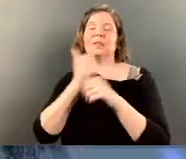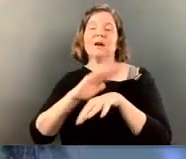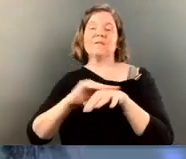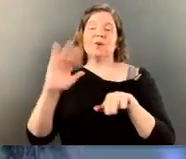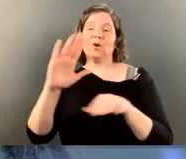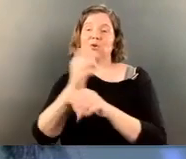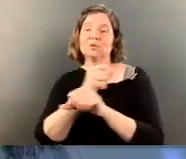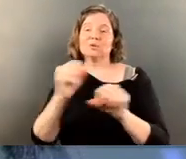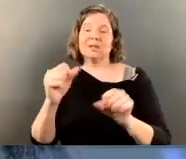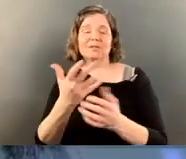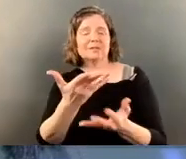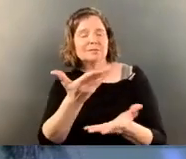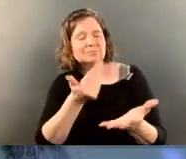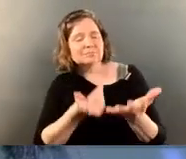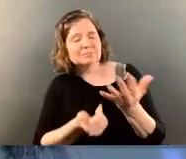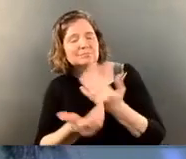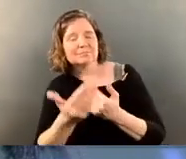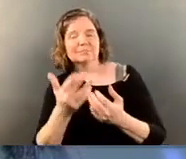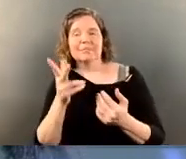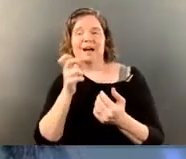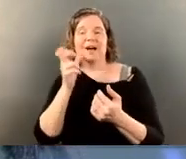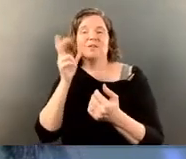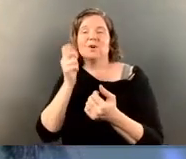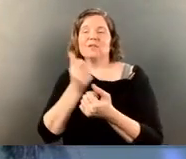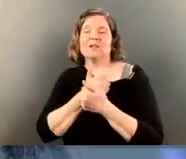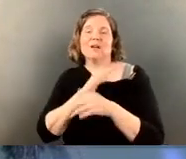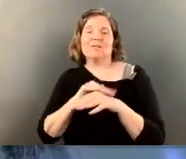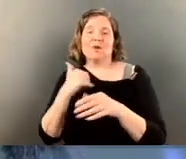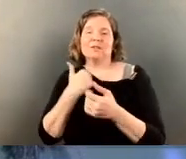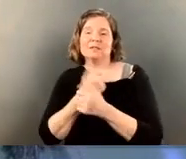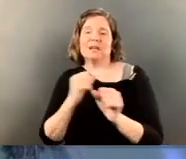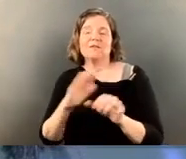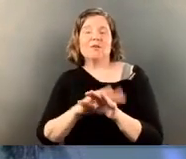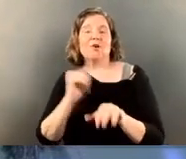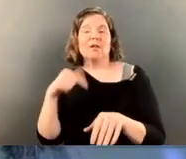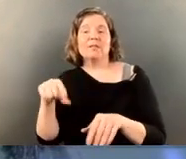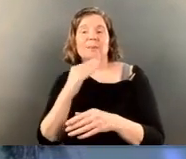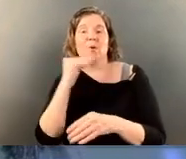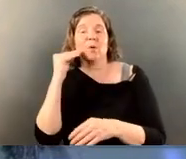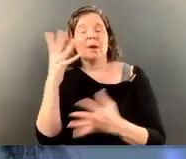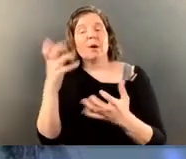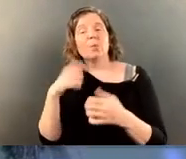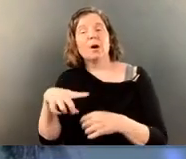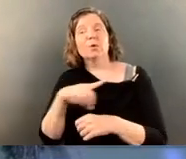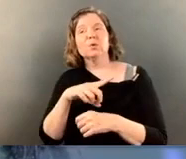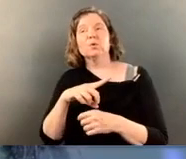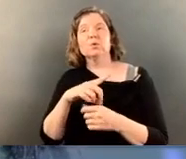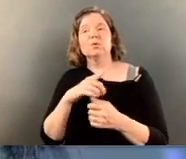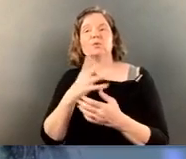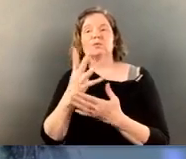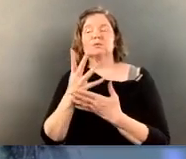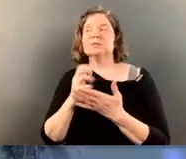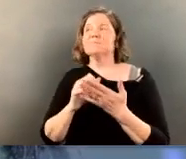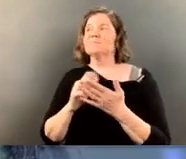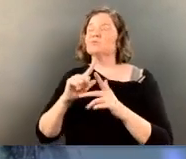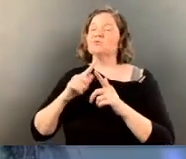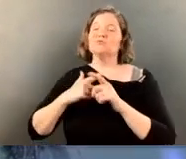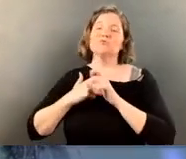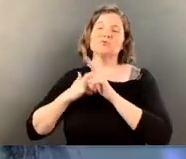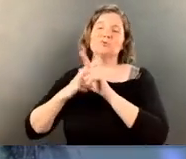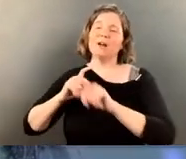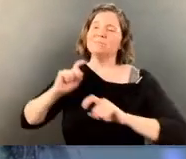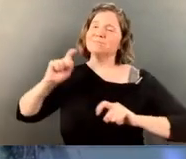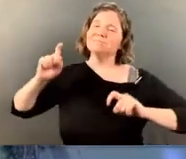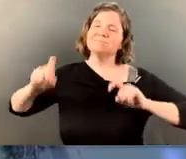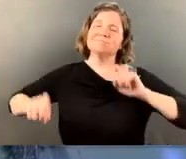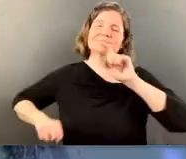your Savior. I've talked to people who've heard the loving call of their Savior calling them home. And I want you to launch and run into the arms